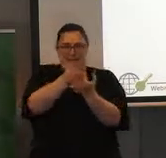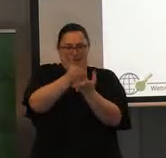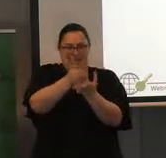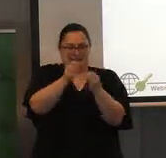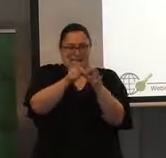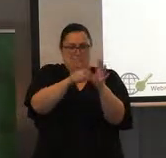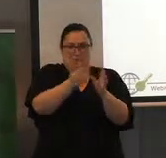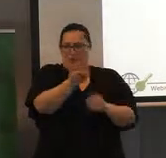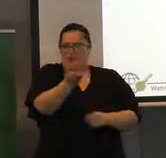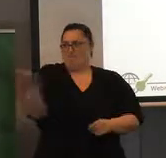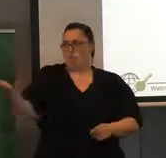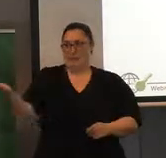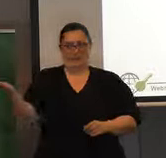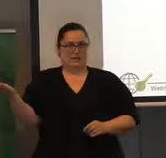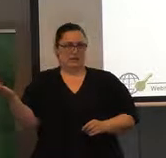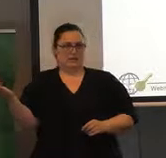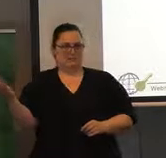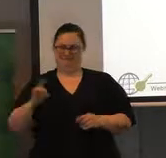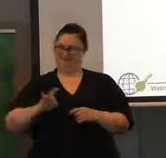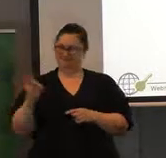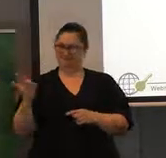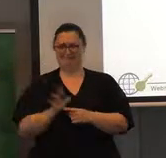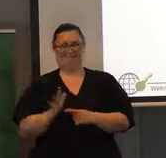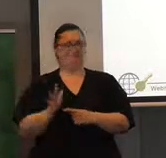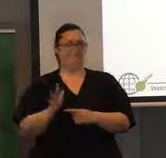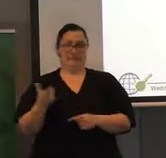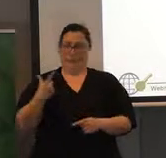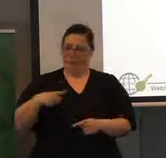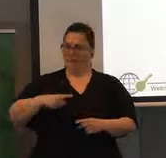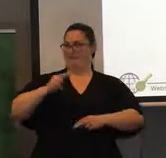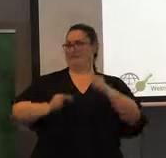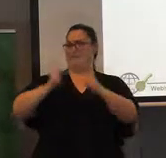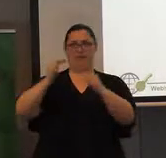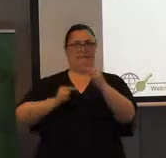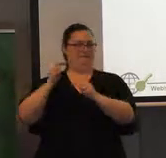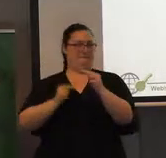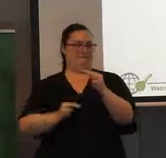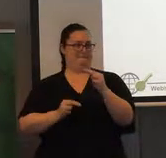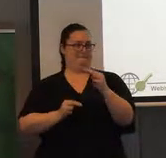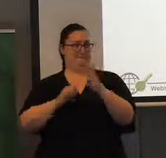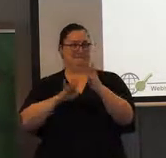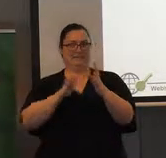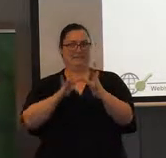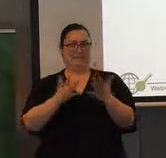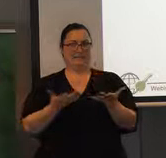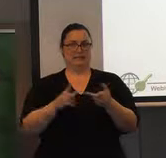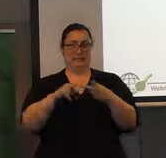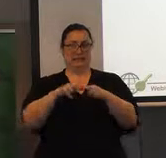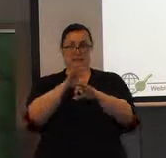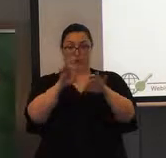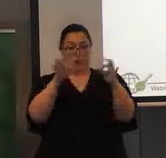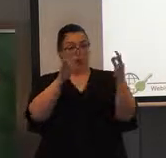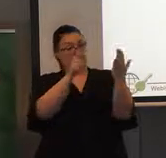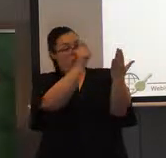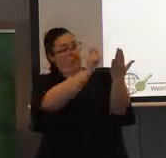Access by everyone is an essential component. Part of why it was developed. So if you're not trying to design